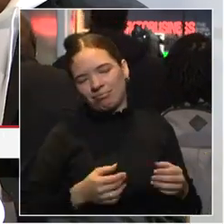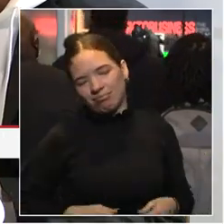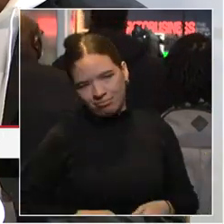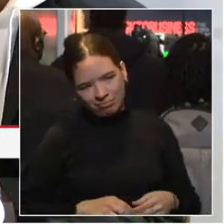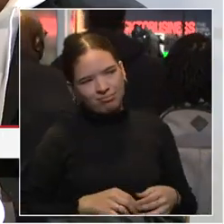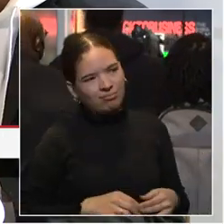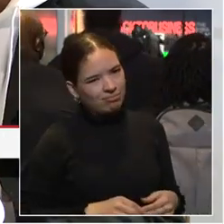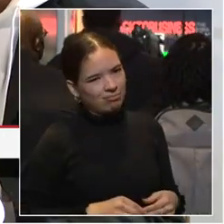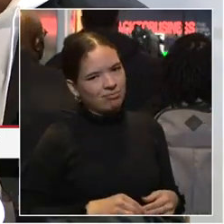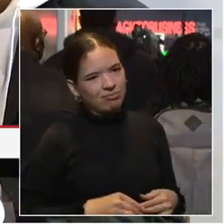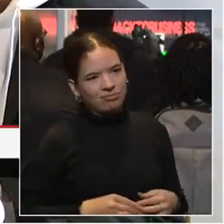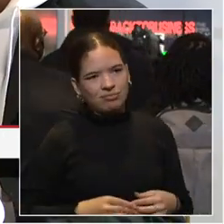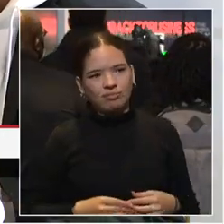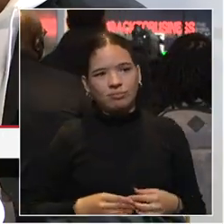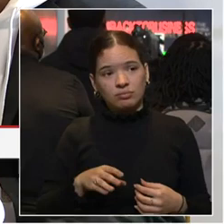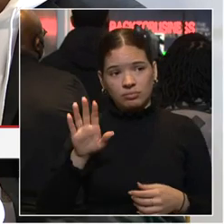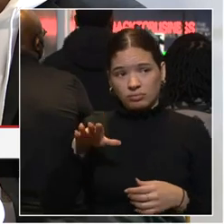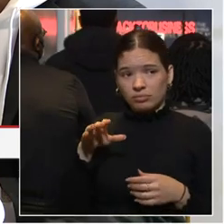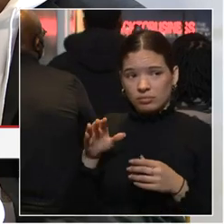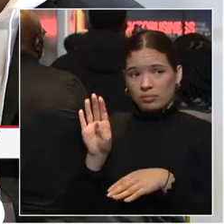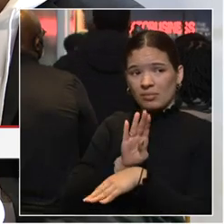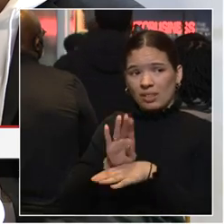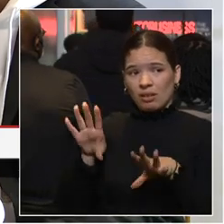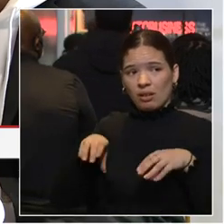what are the consequences of bad